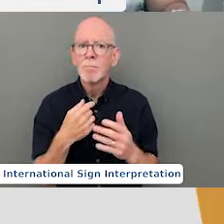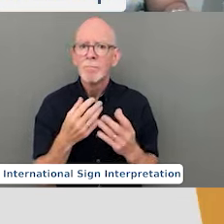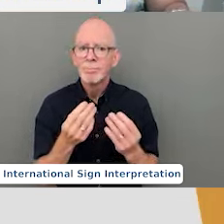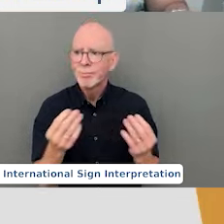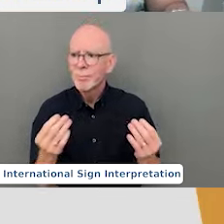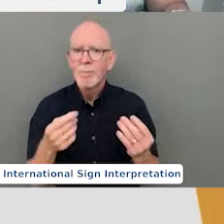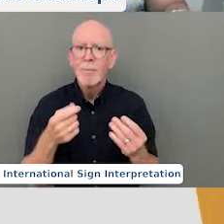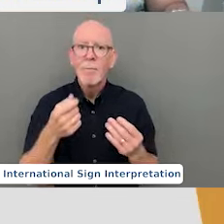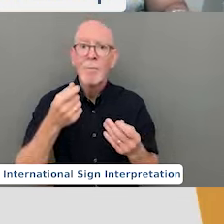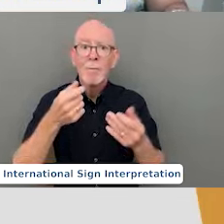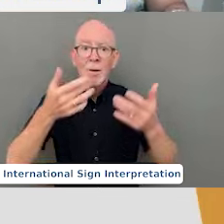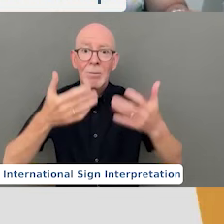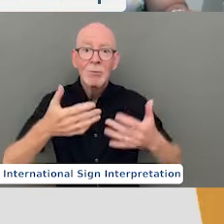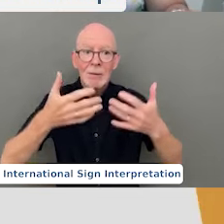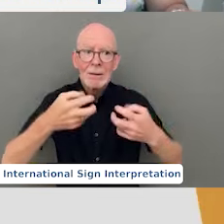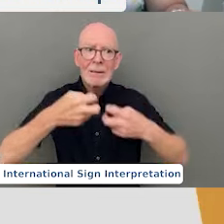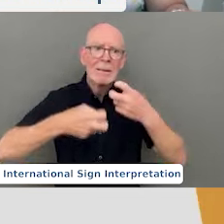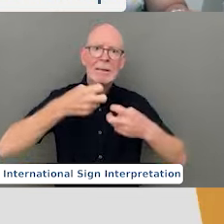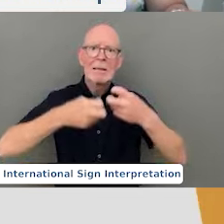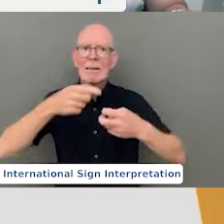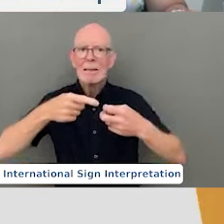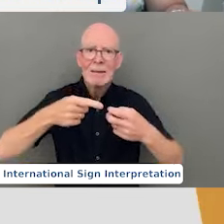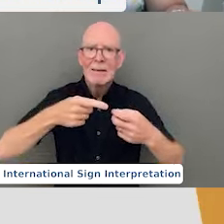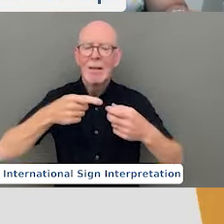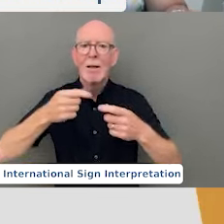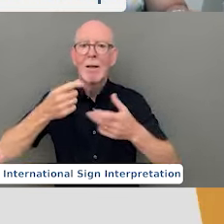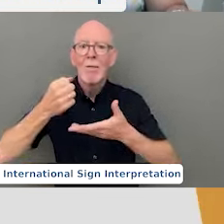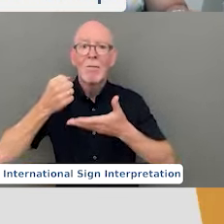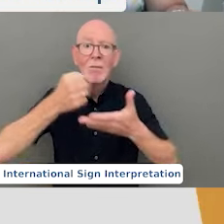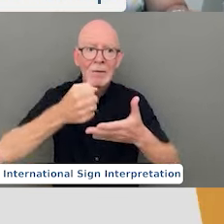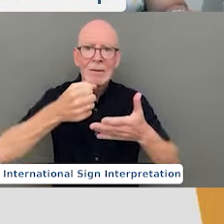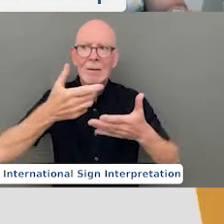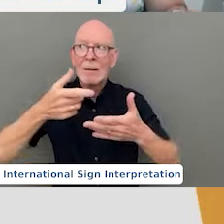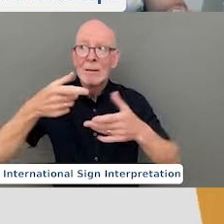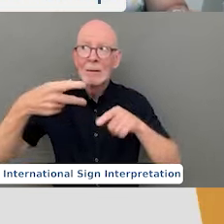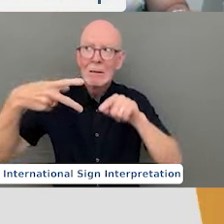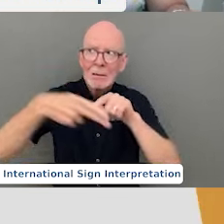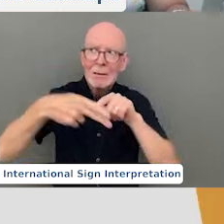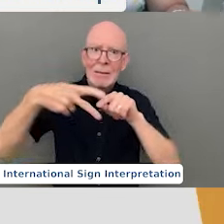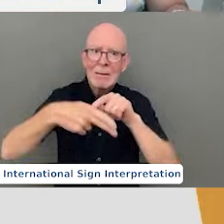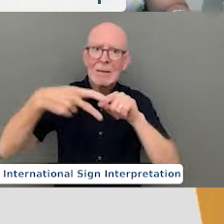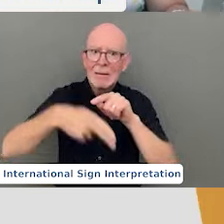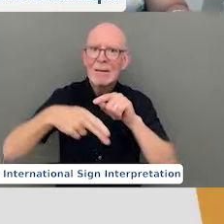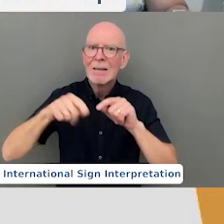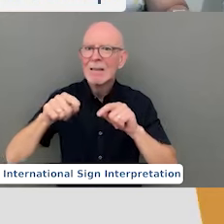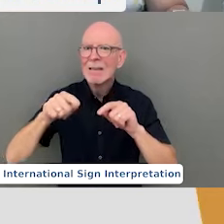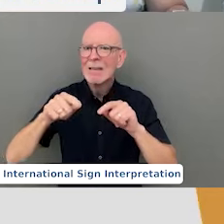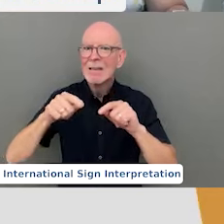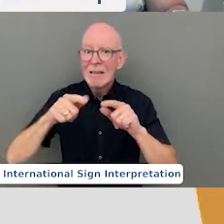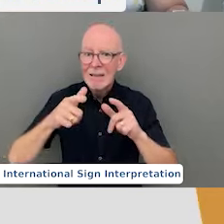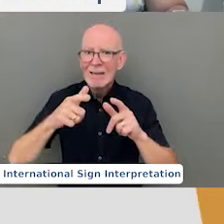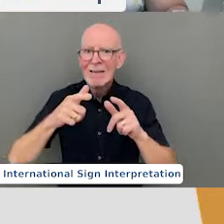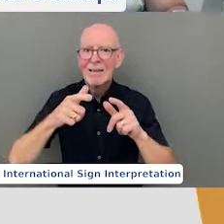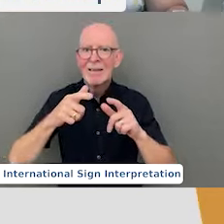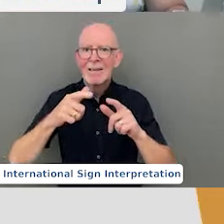at this point in time, we have been experiencing a lot of budget cuts with the political